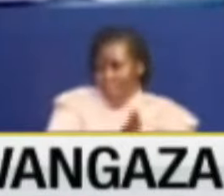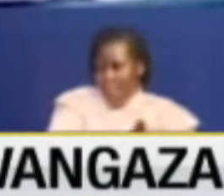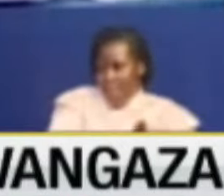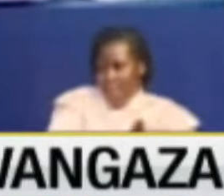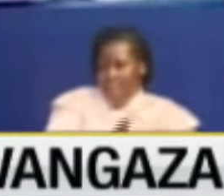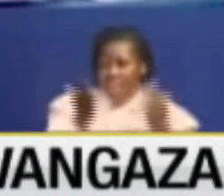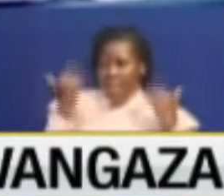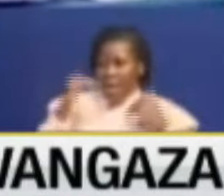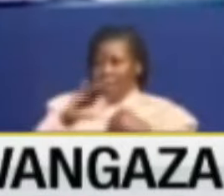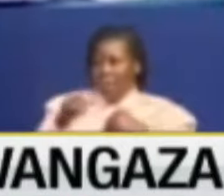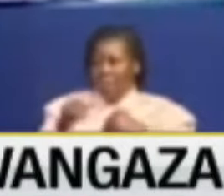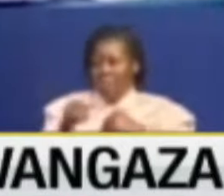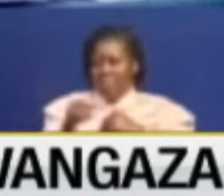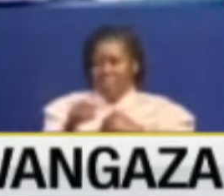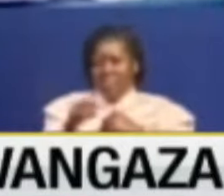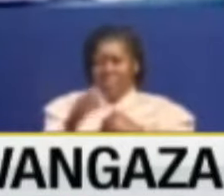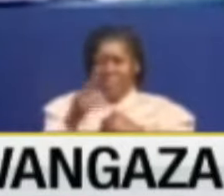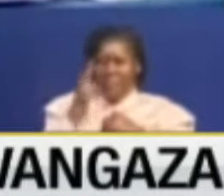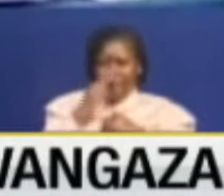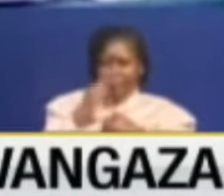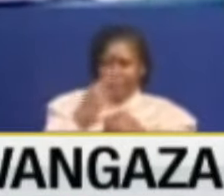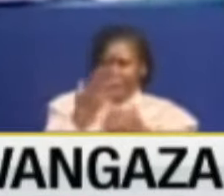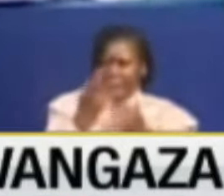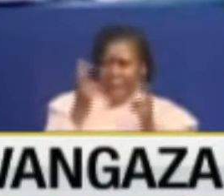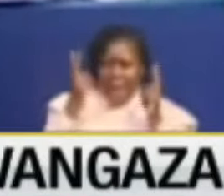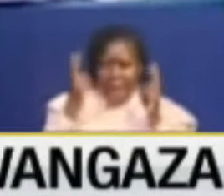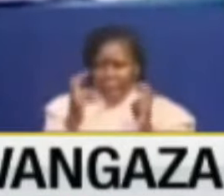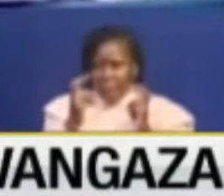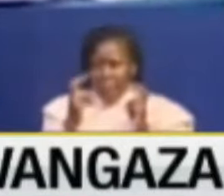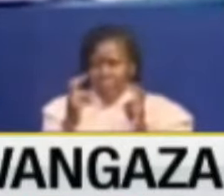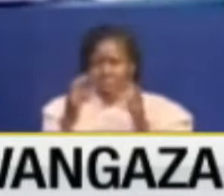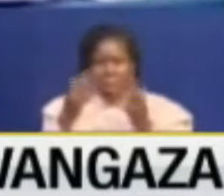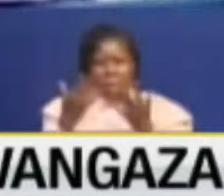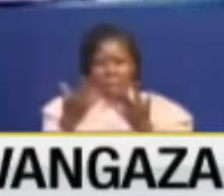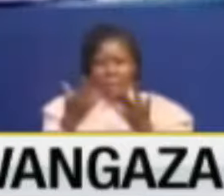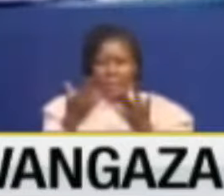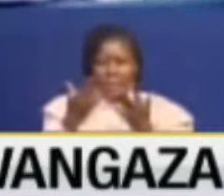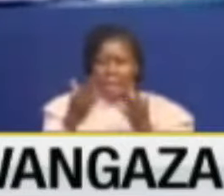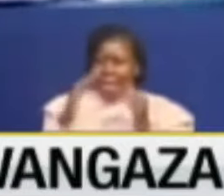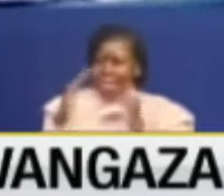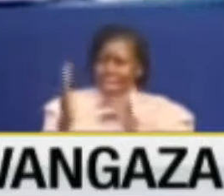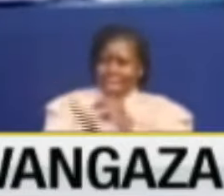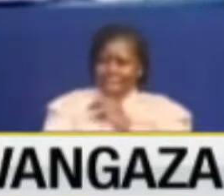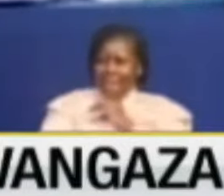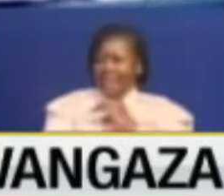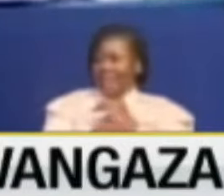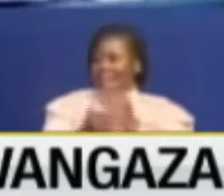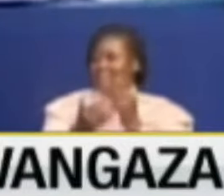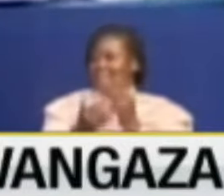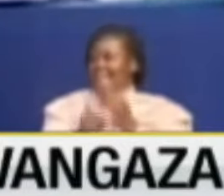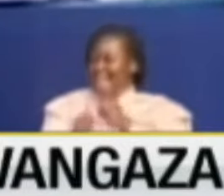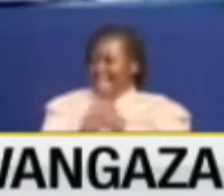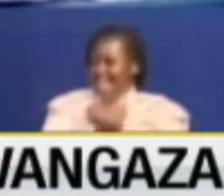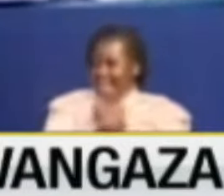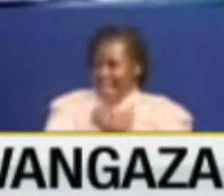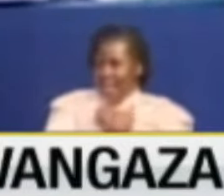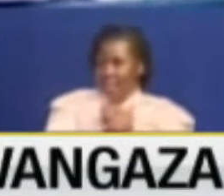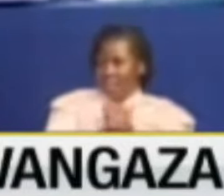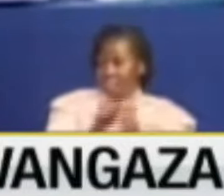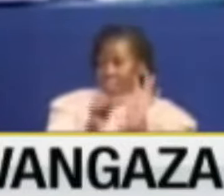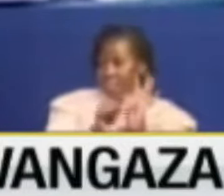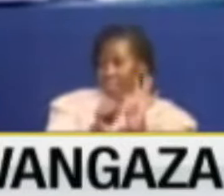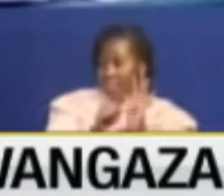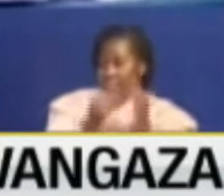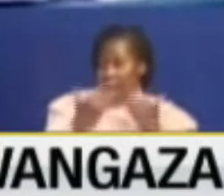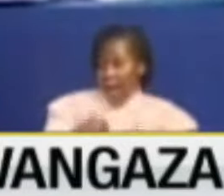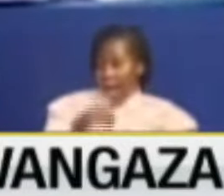evil, or smacks of extreme malice. I submit very respectfully, I